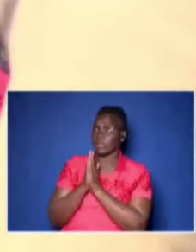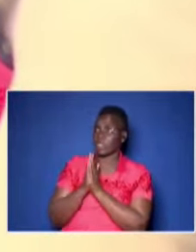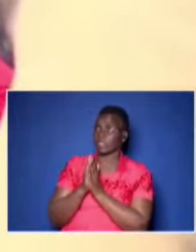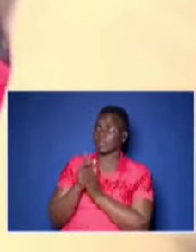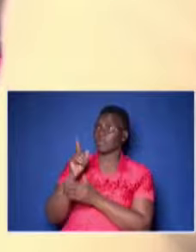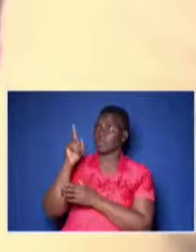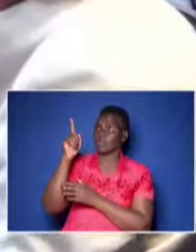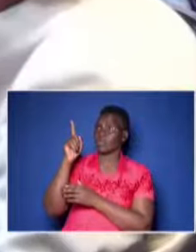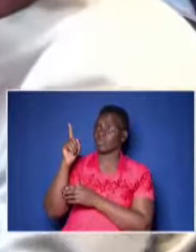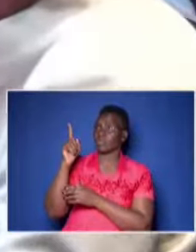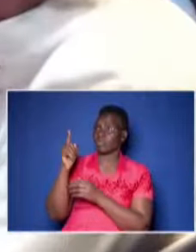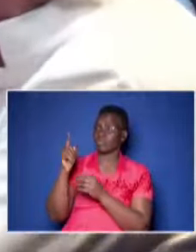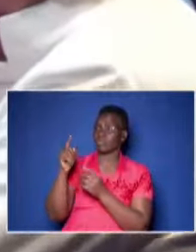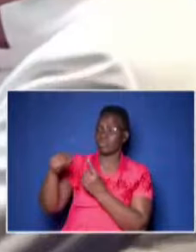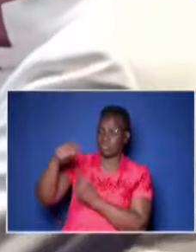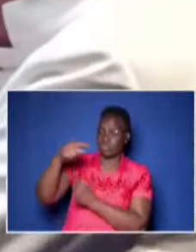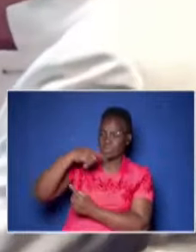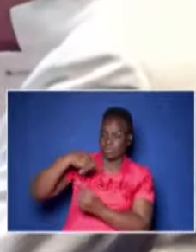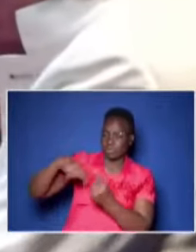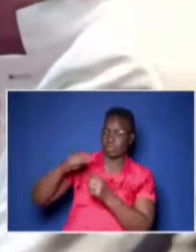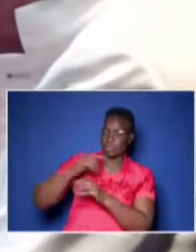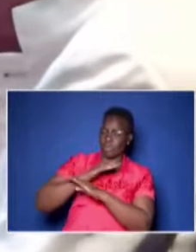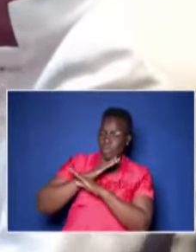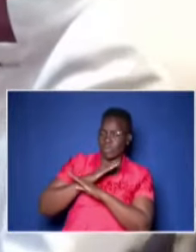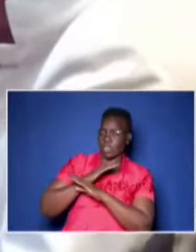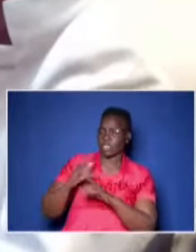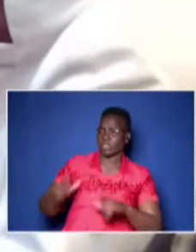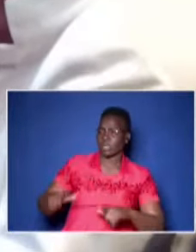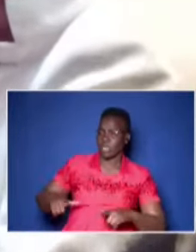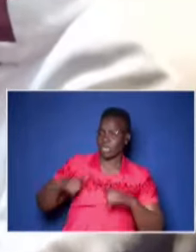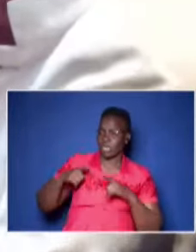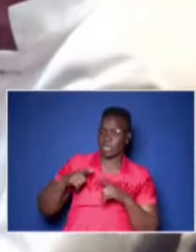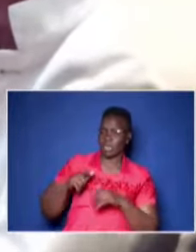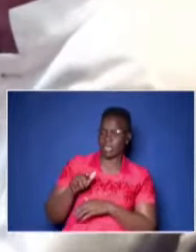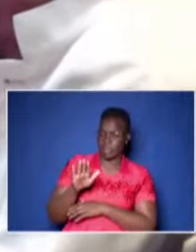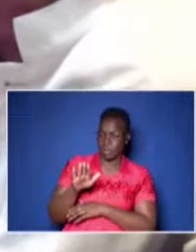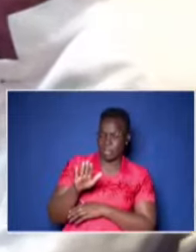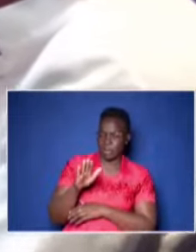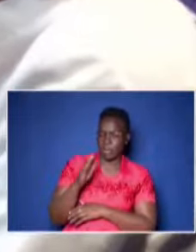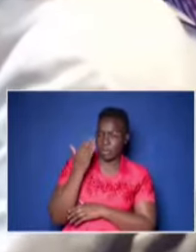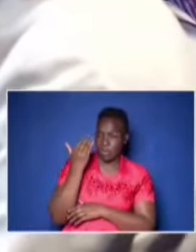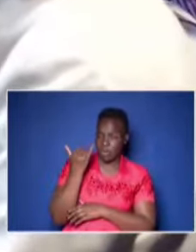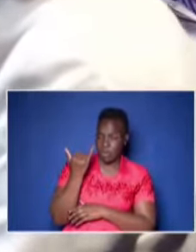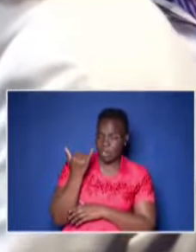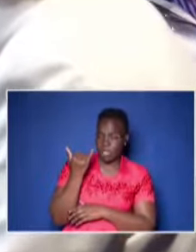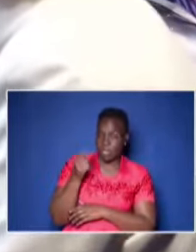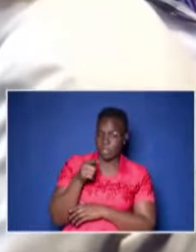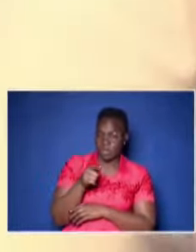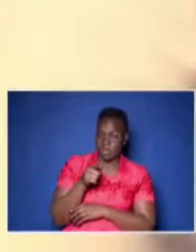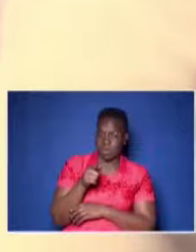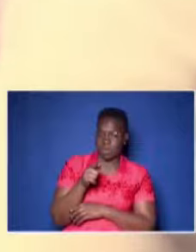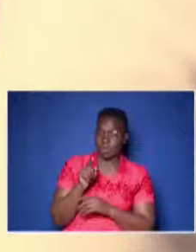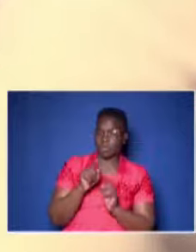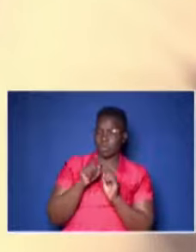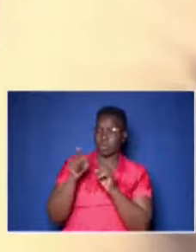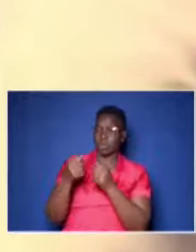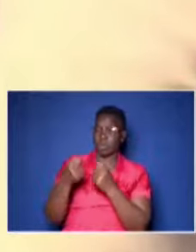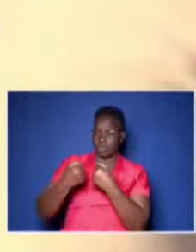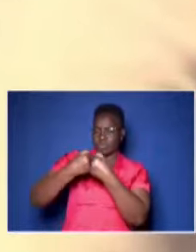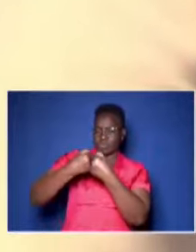for protection of her life because you are going to challenge the